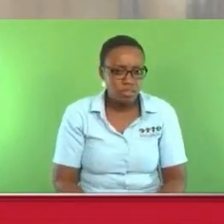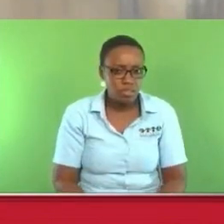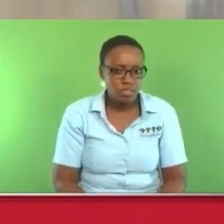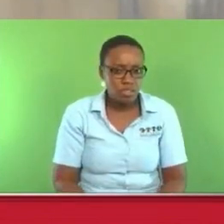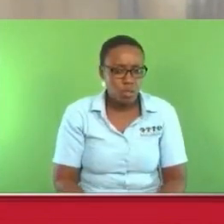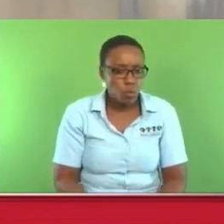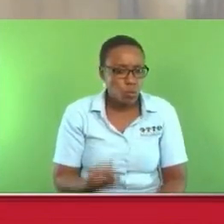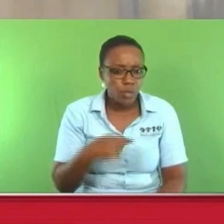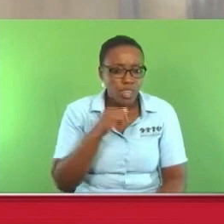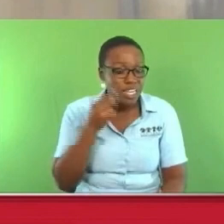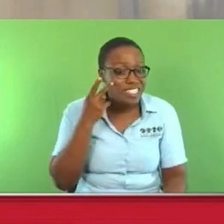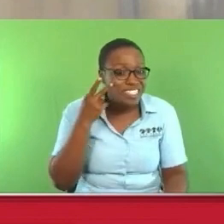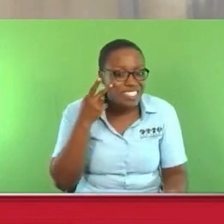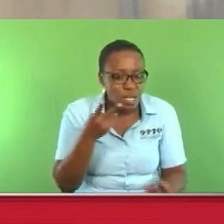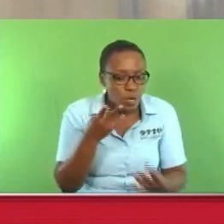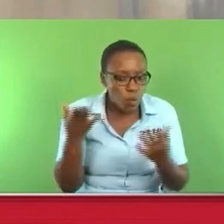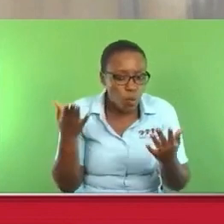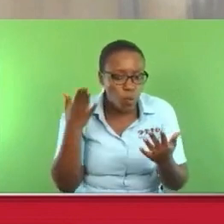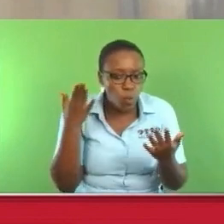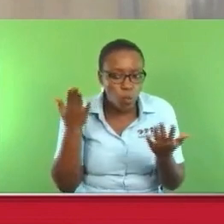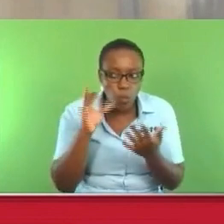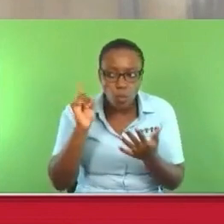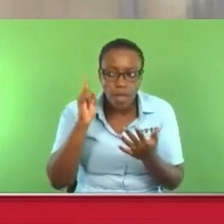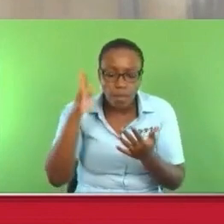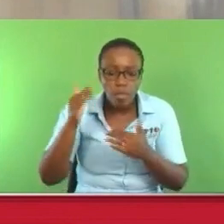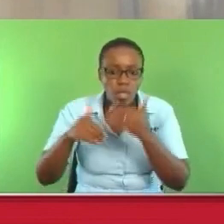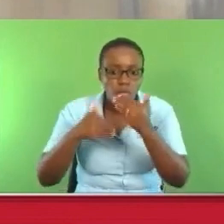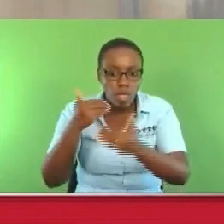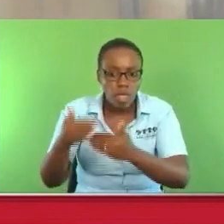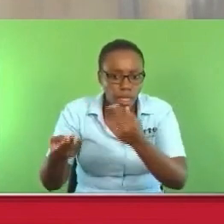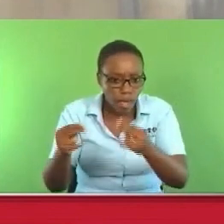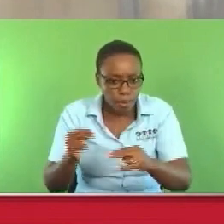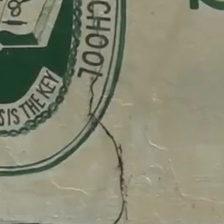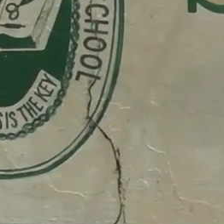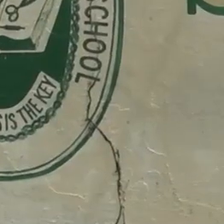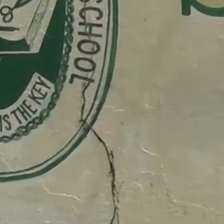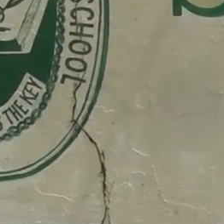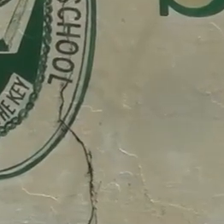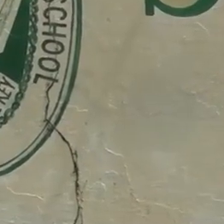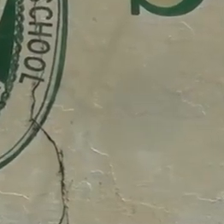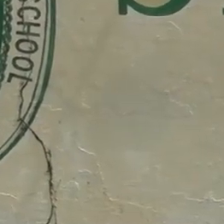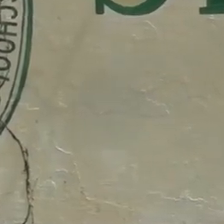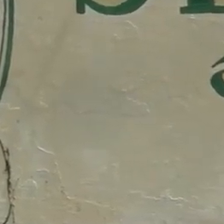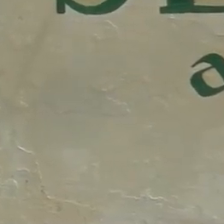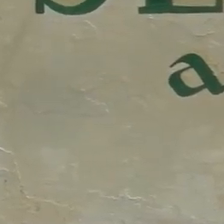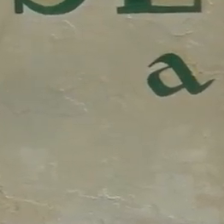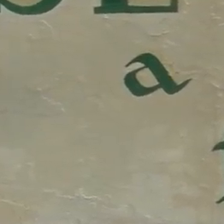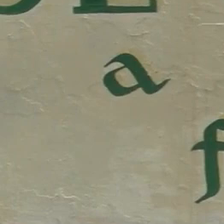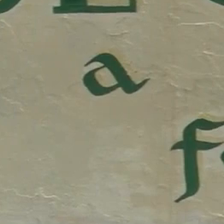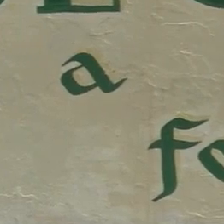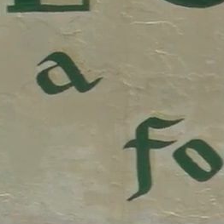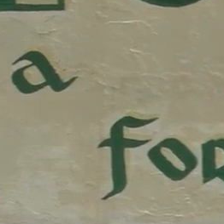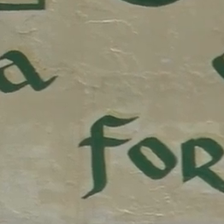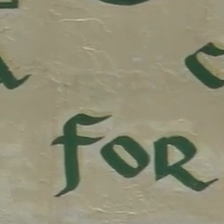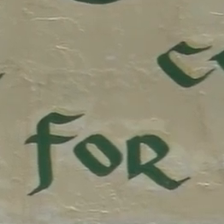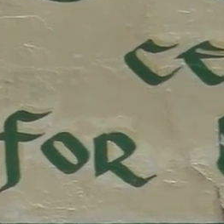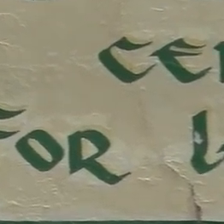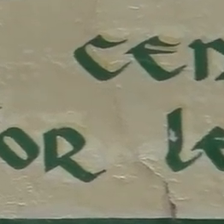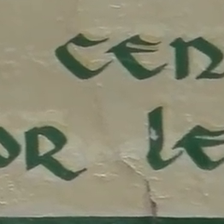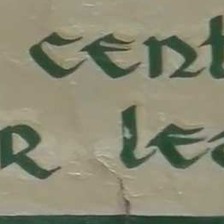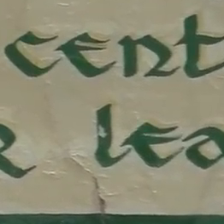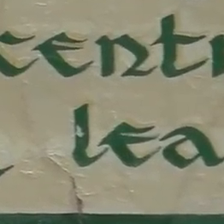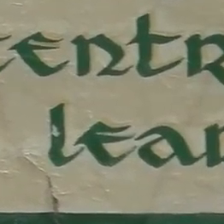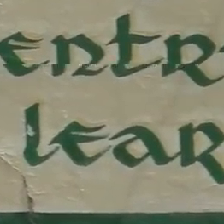Or are we not seeing where they're ending up? Dr. Richards also observed that students educated at denominational schools tend to achieve